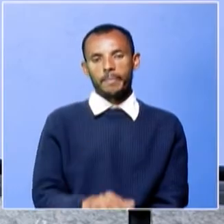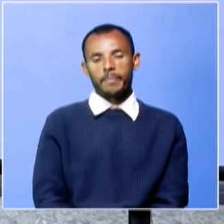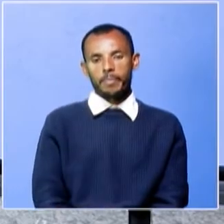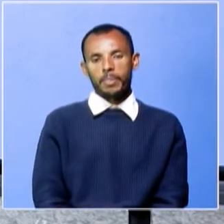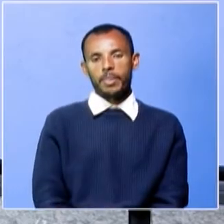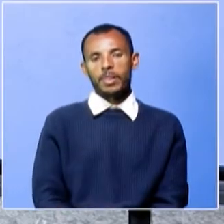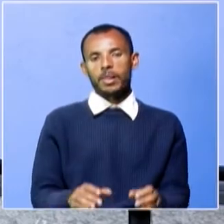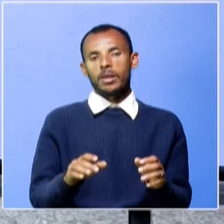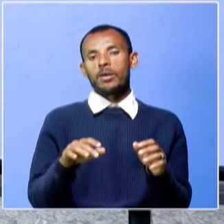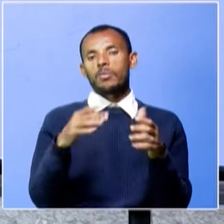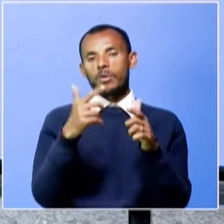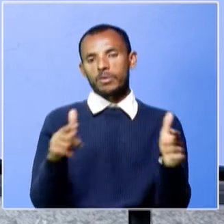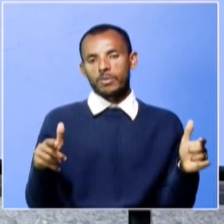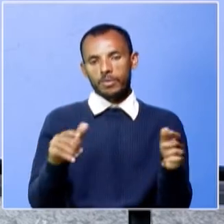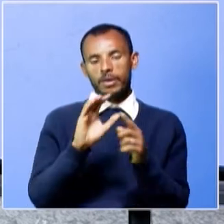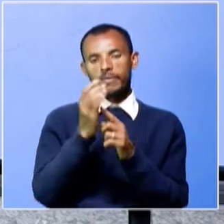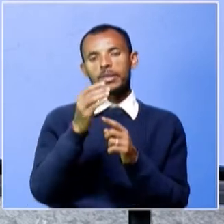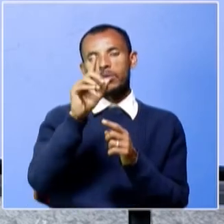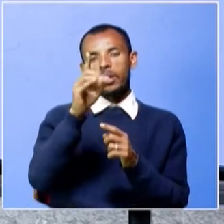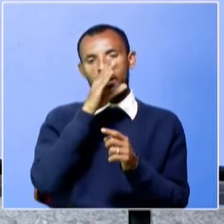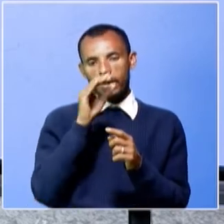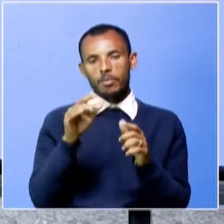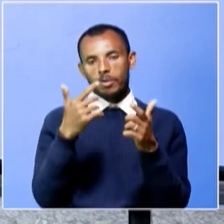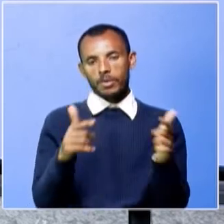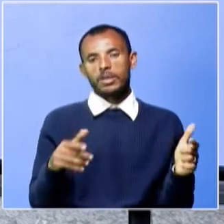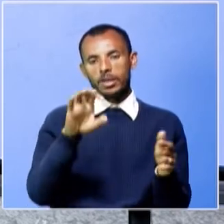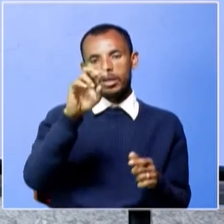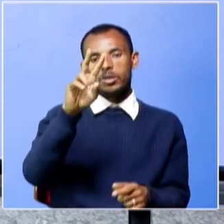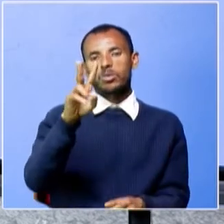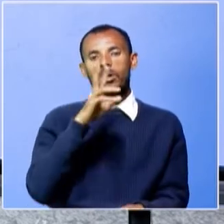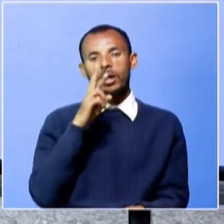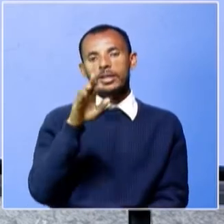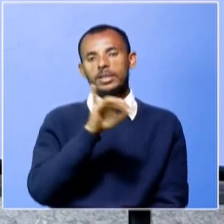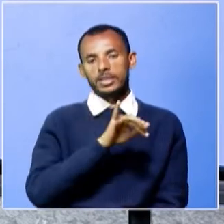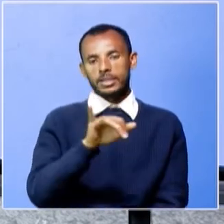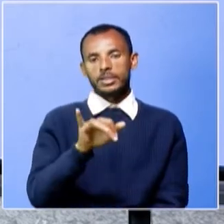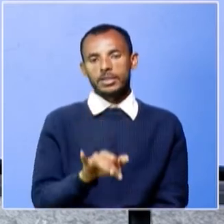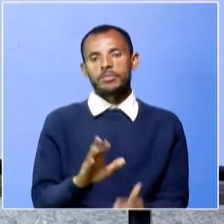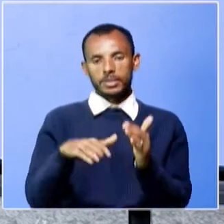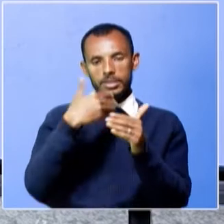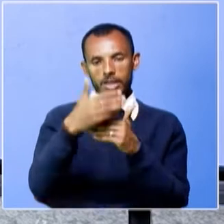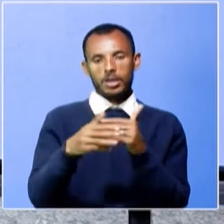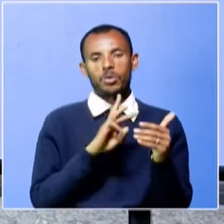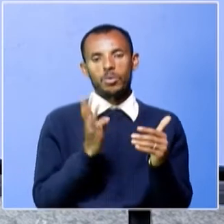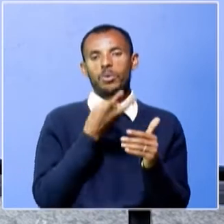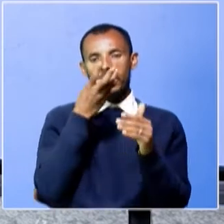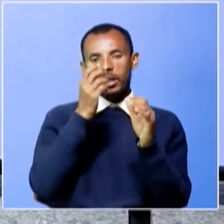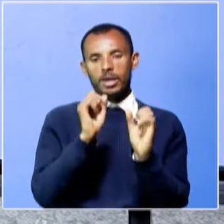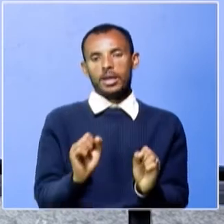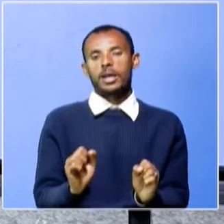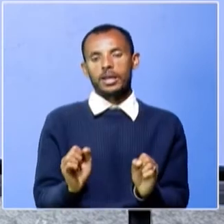Okay, if probability of event E1 and event E2 are the same, then we can say